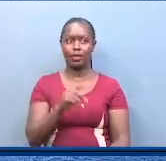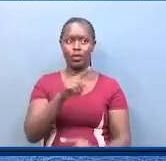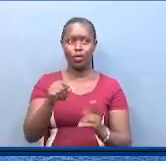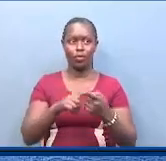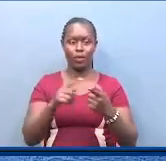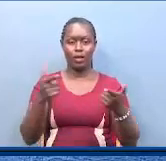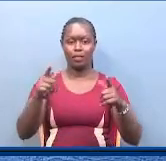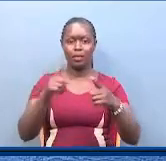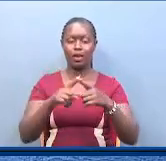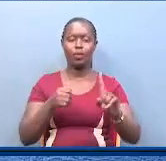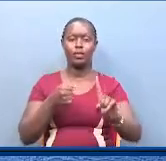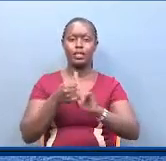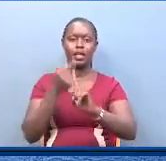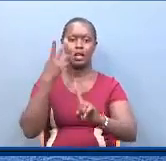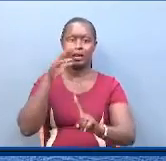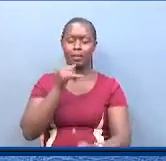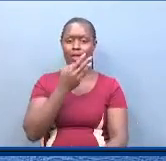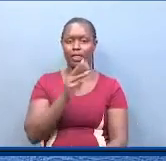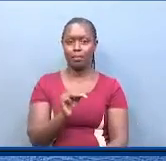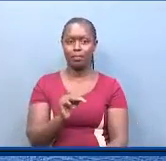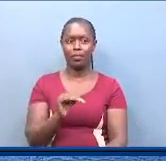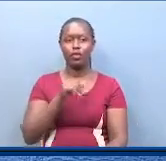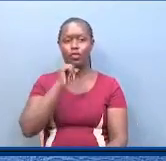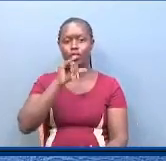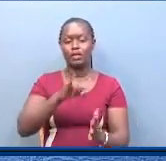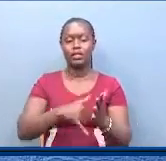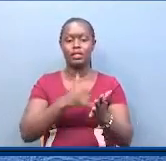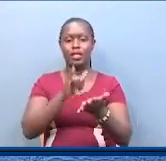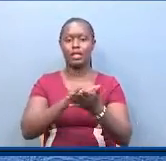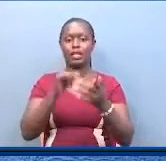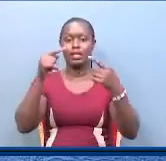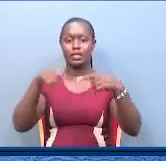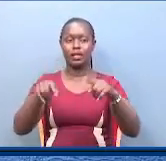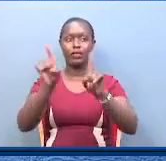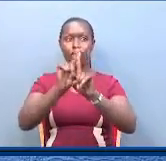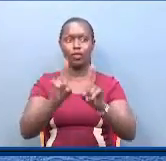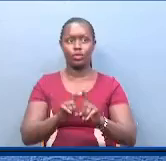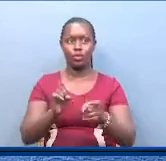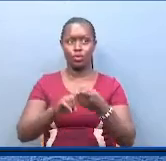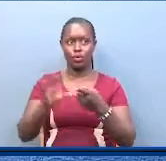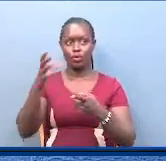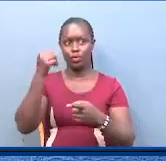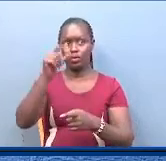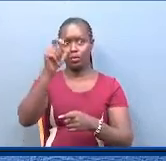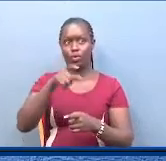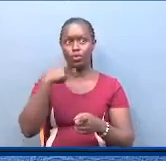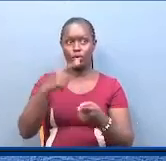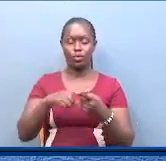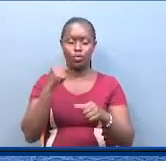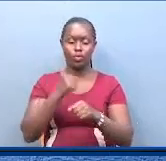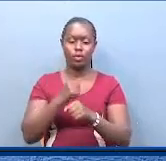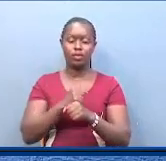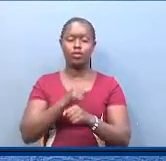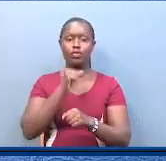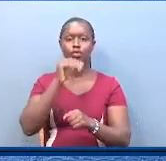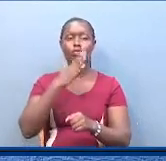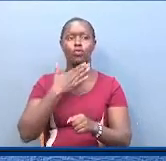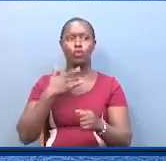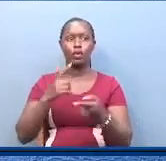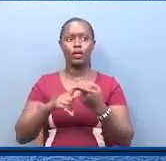attacked by them. Not just that. She then was the one who did not want